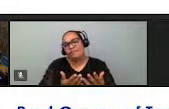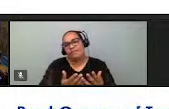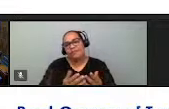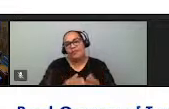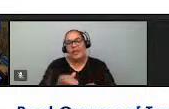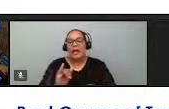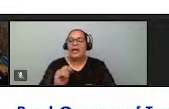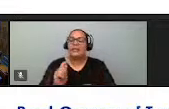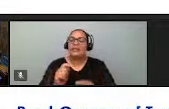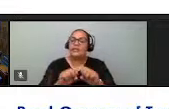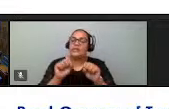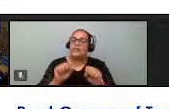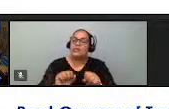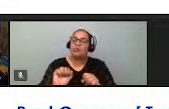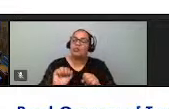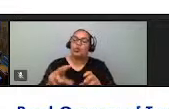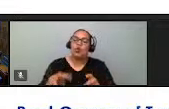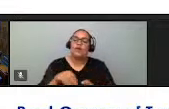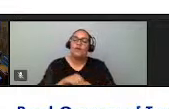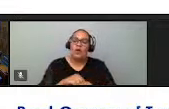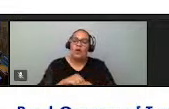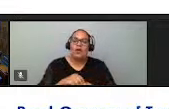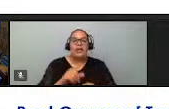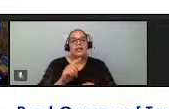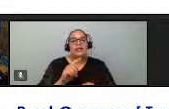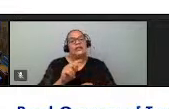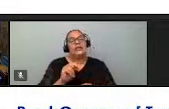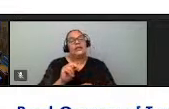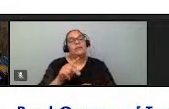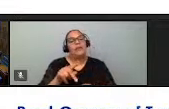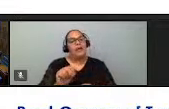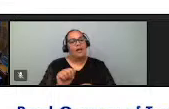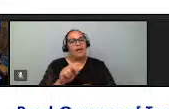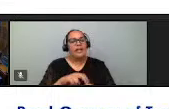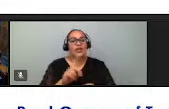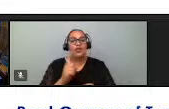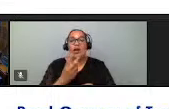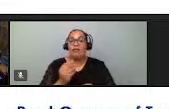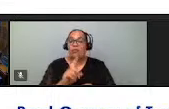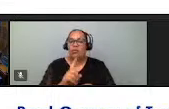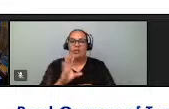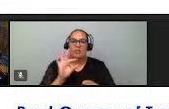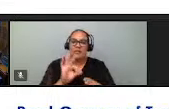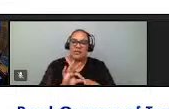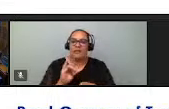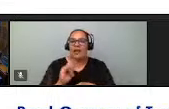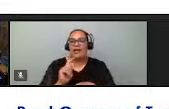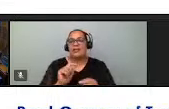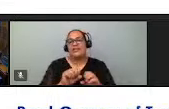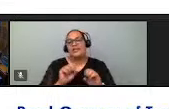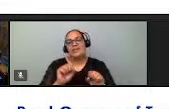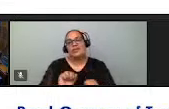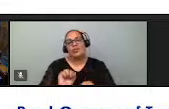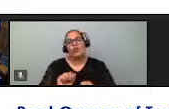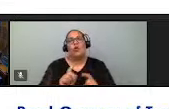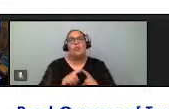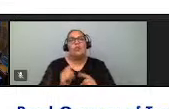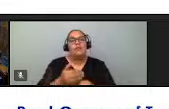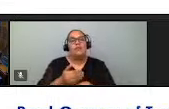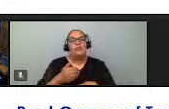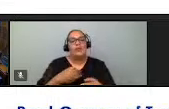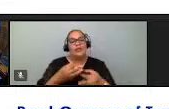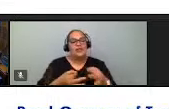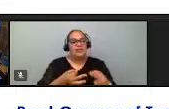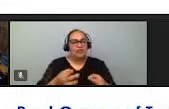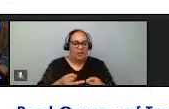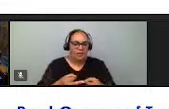it systems involved te NPA has to have a very specific it system prescribed in terms of the